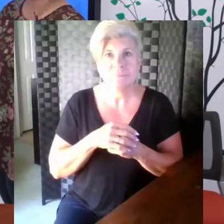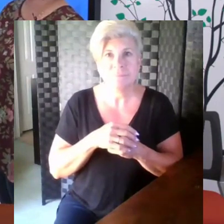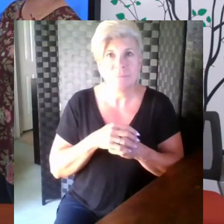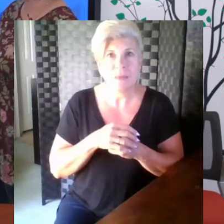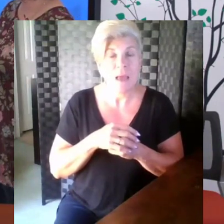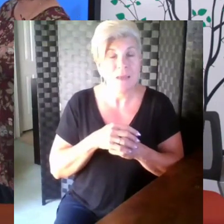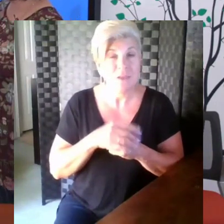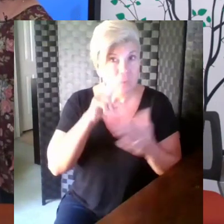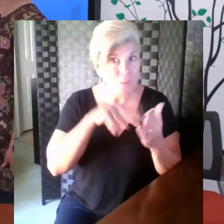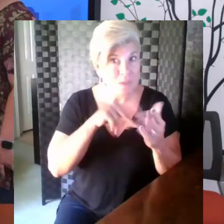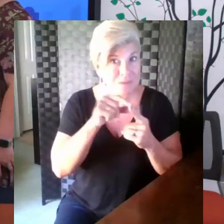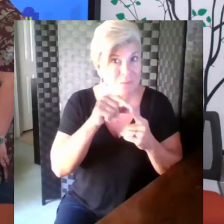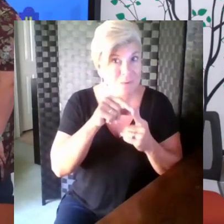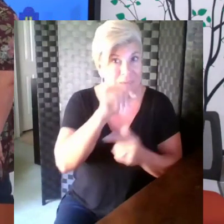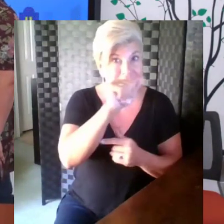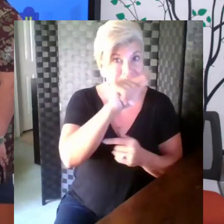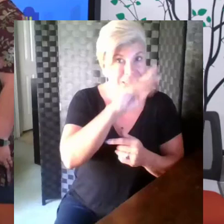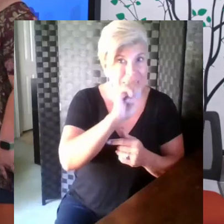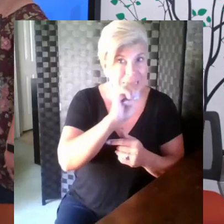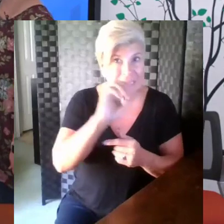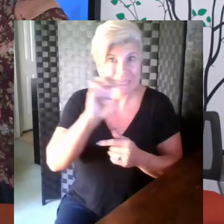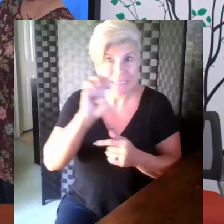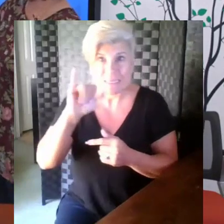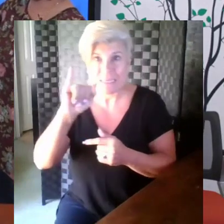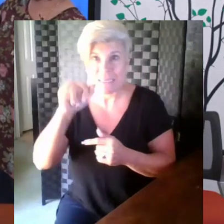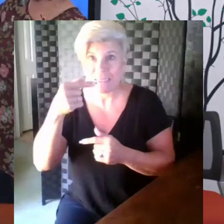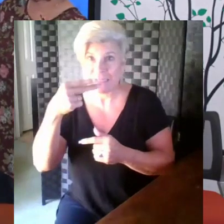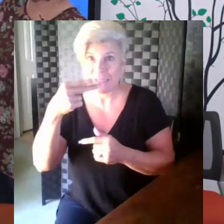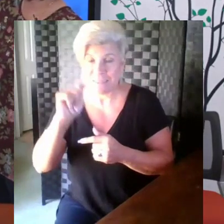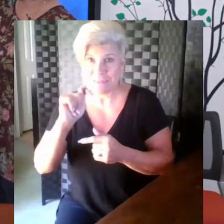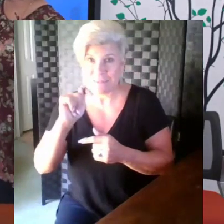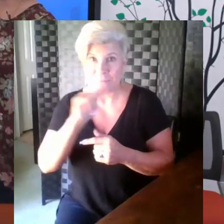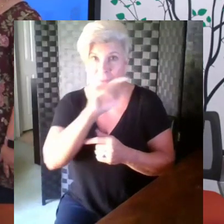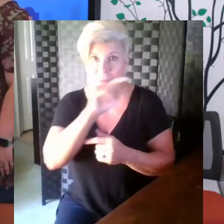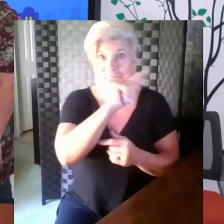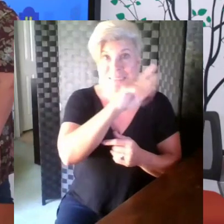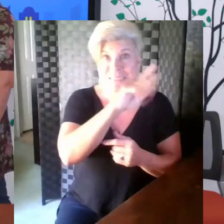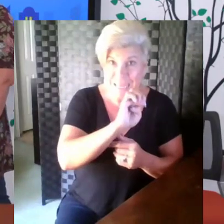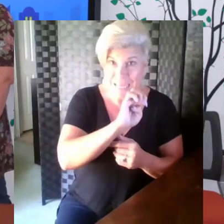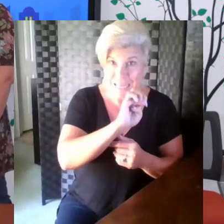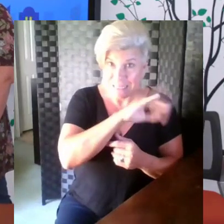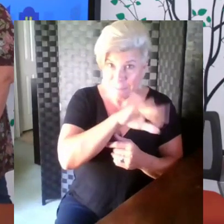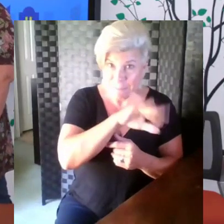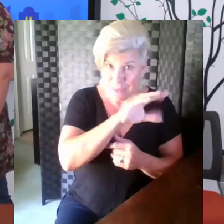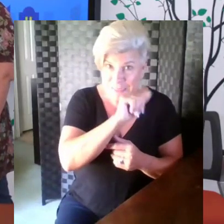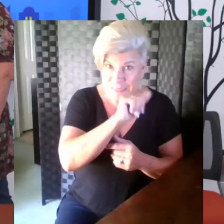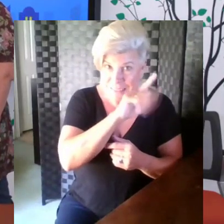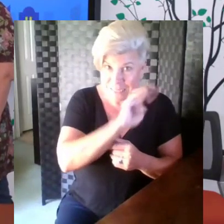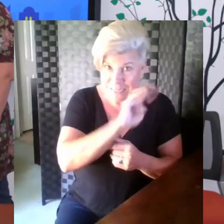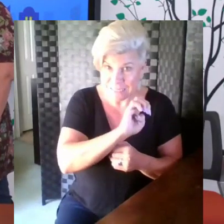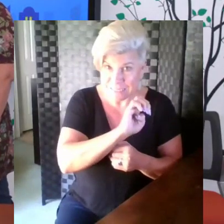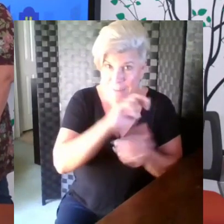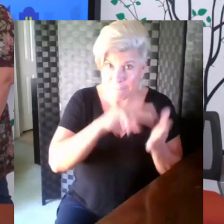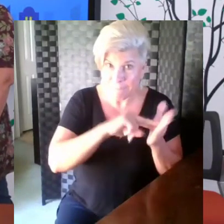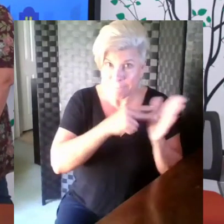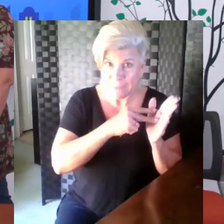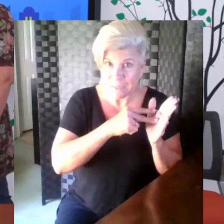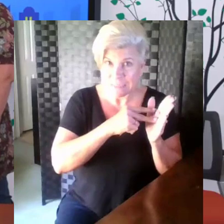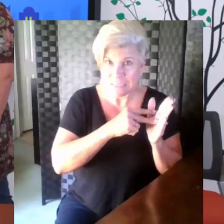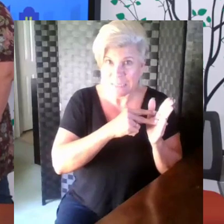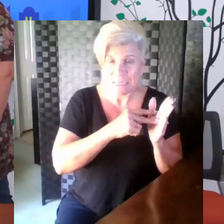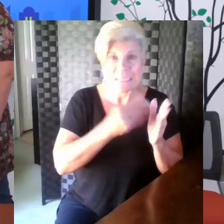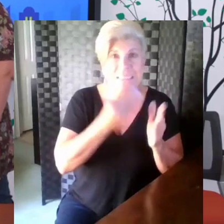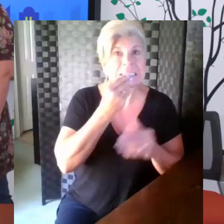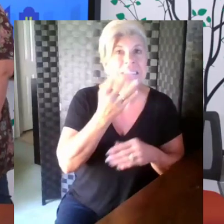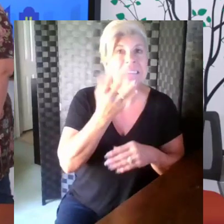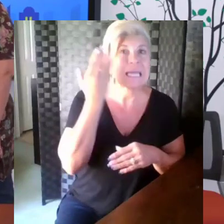I bet you could read these words, ate and ate. This spelling of the word ate means the past